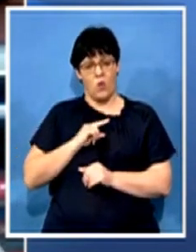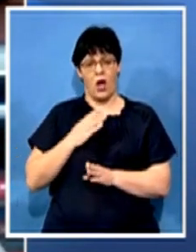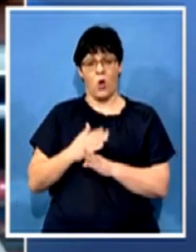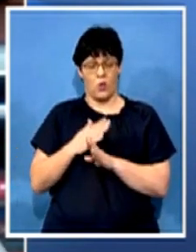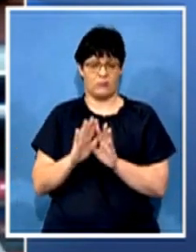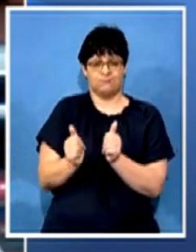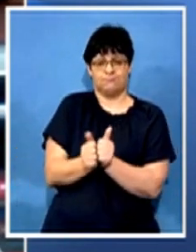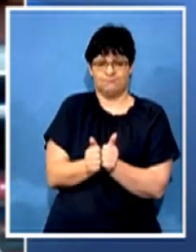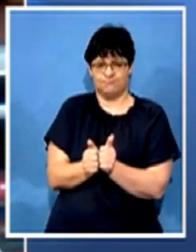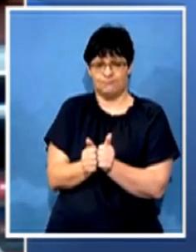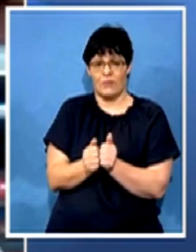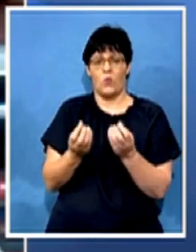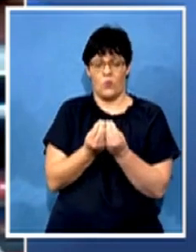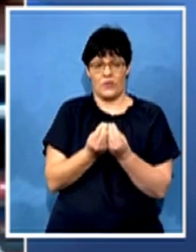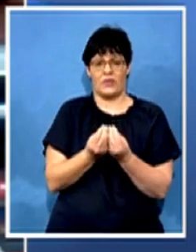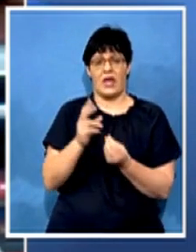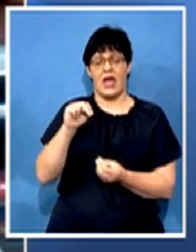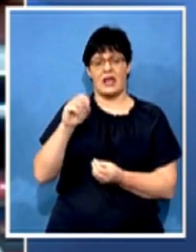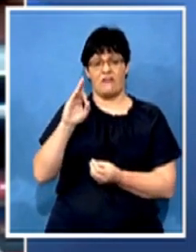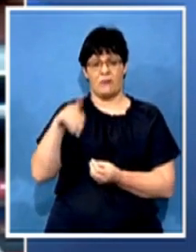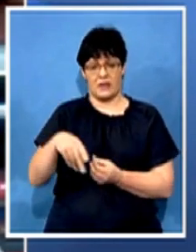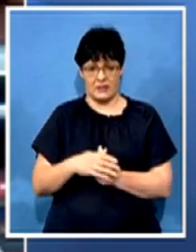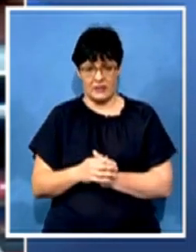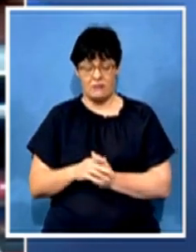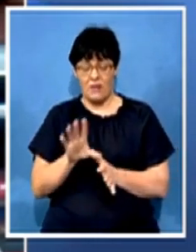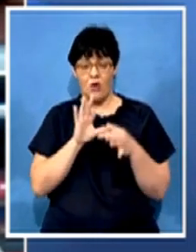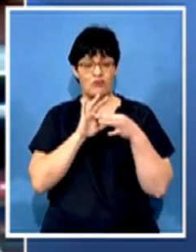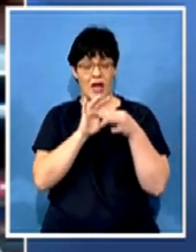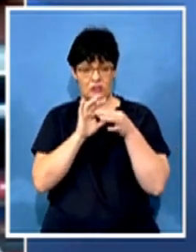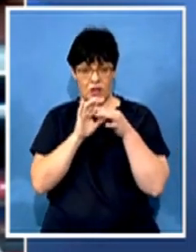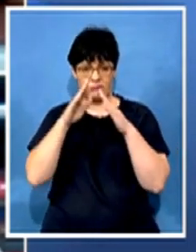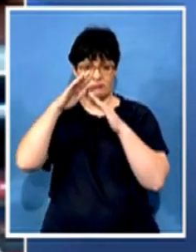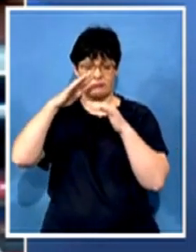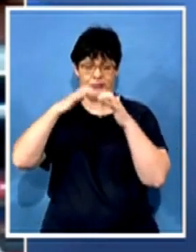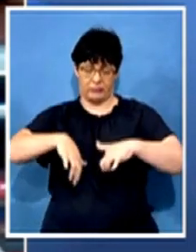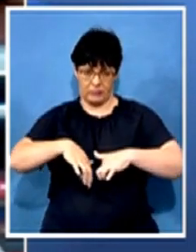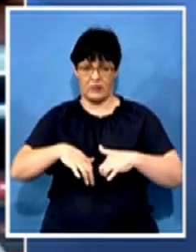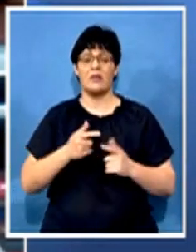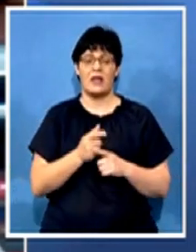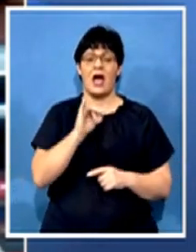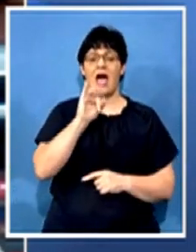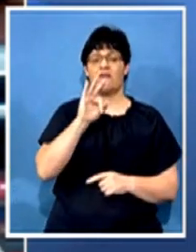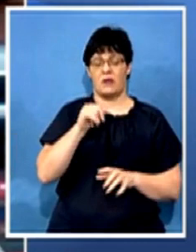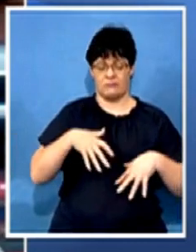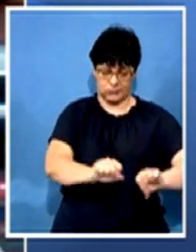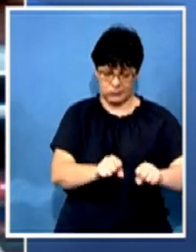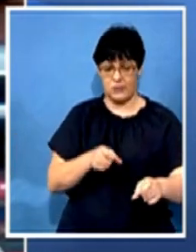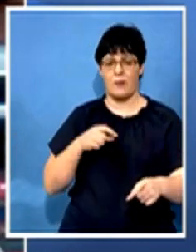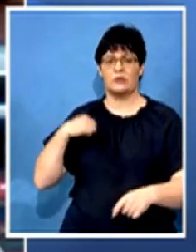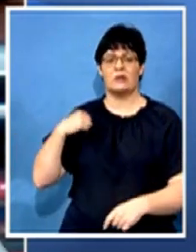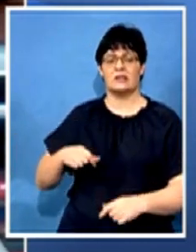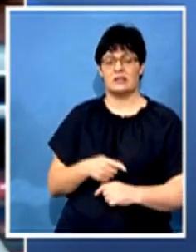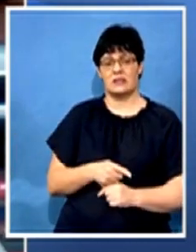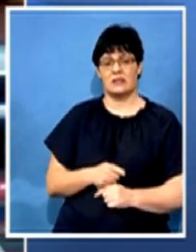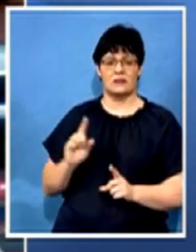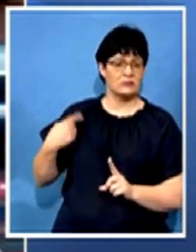So when that relationship fell by the wayside, then the IFP took control of the municipality until recently, when the